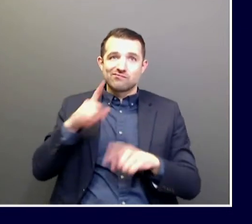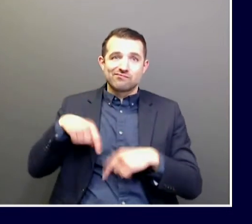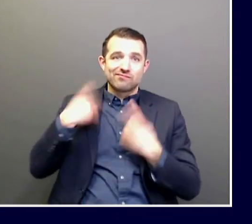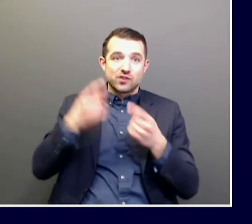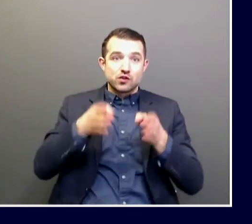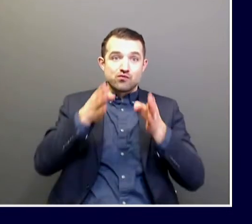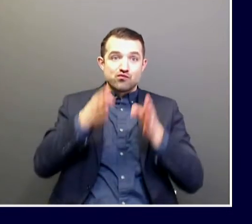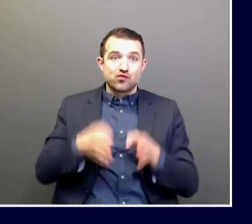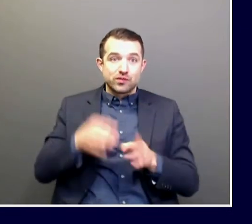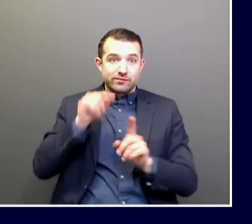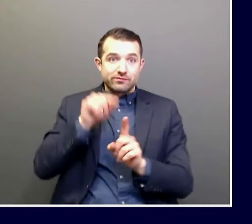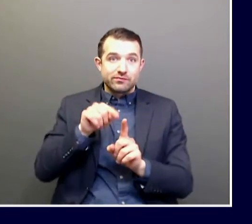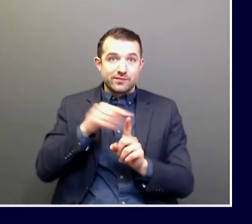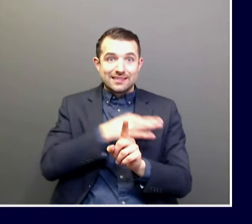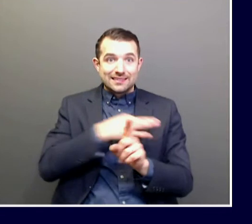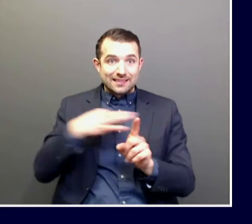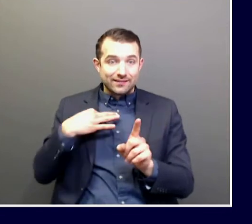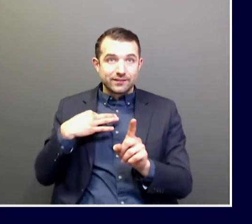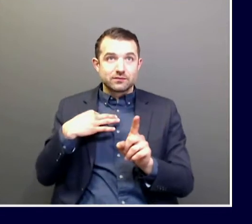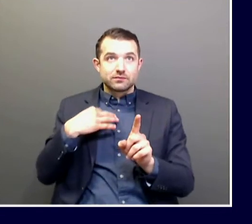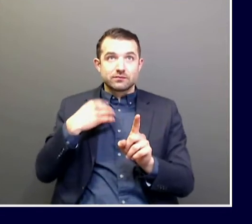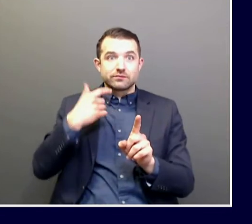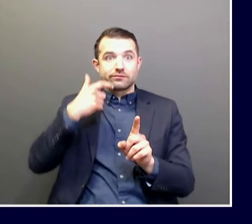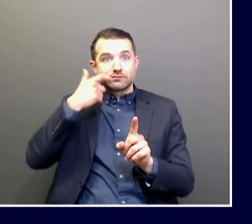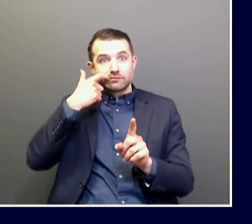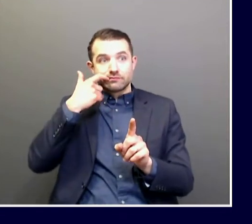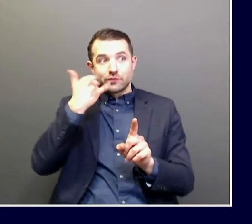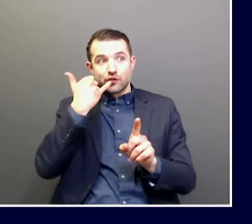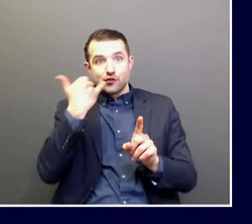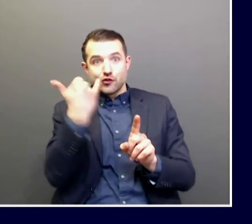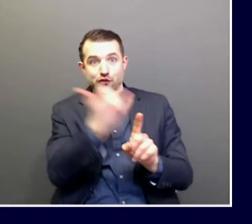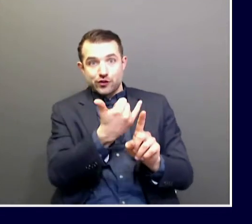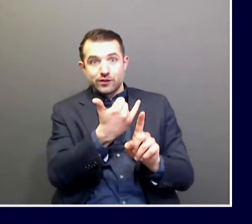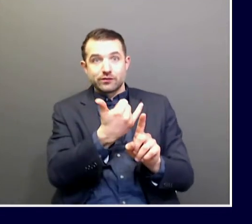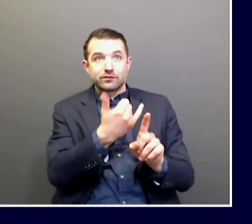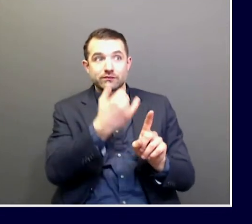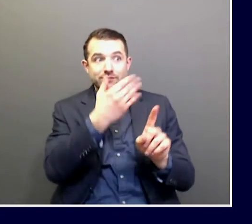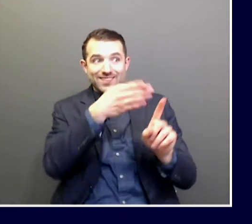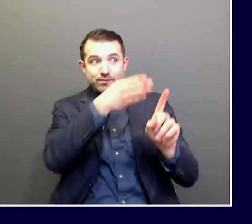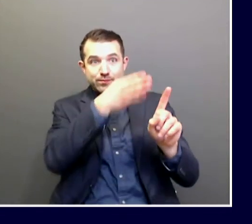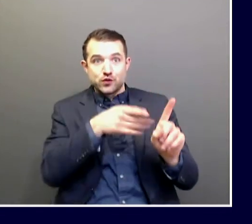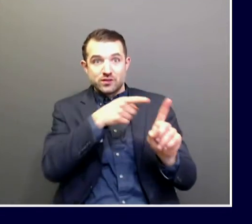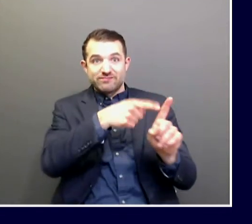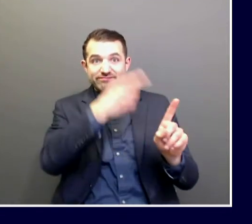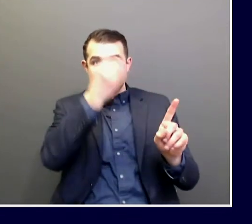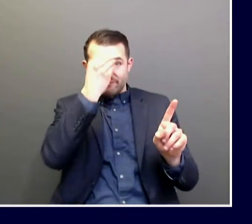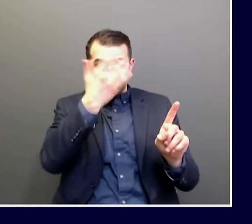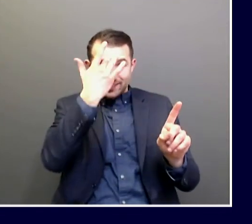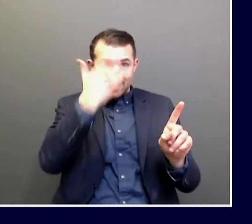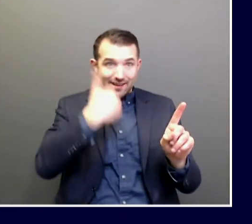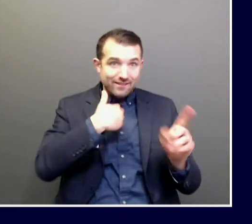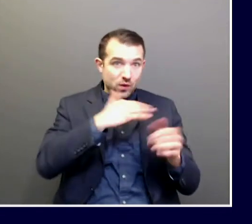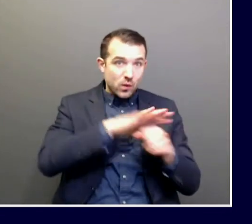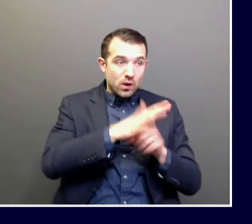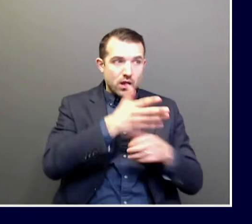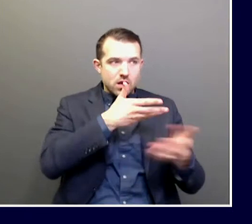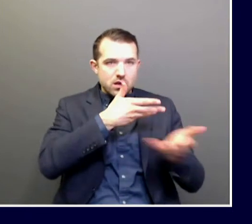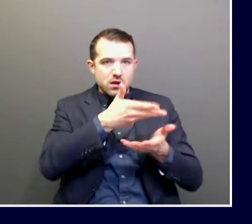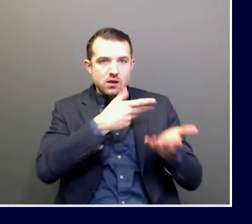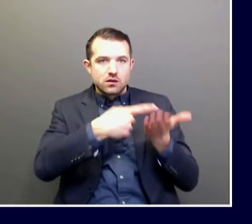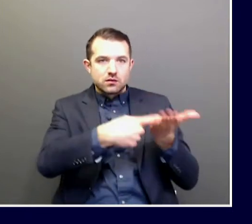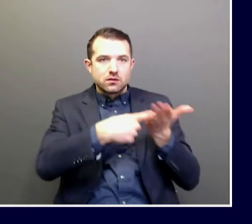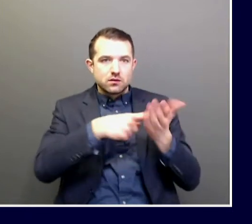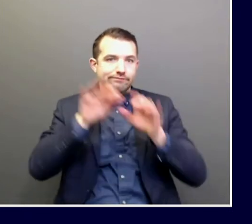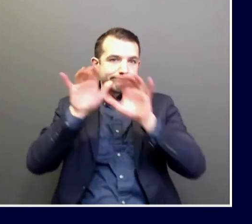and down based on the demands of the virus at different times. But we found value in that because it helped